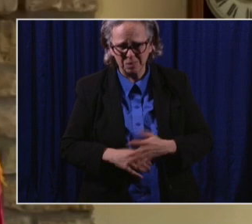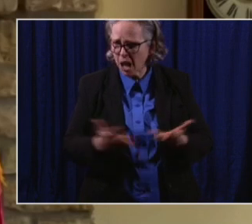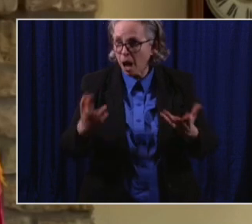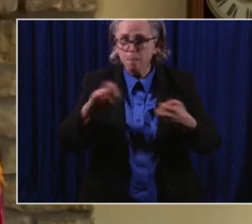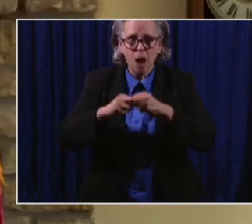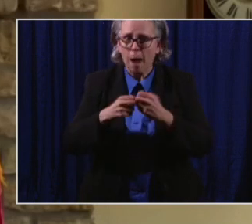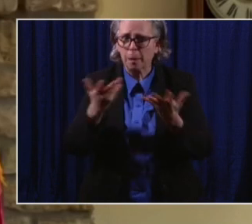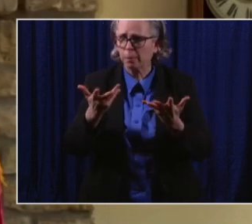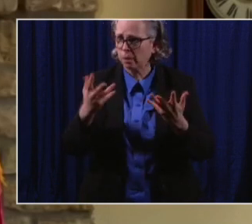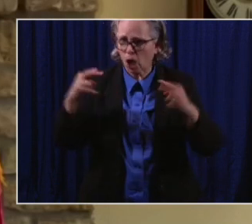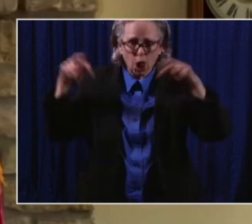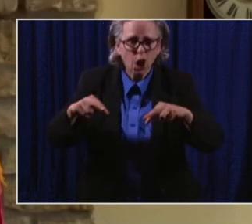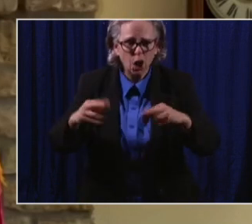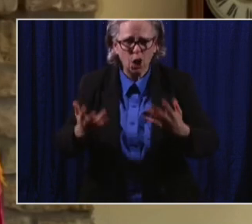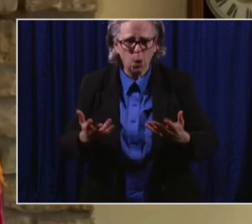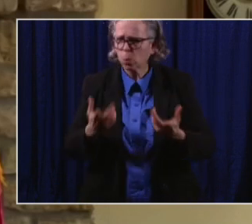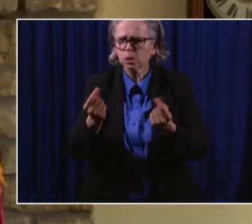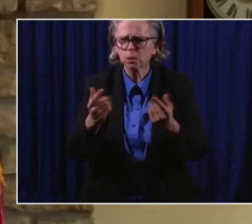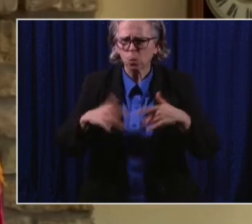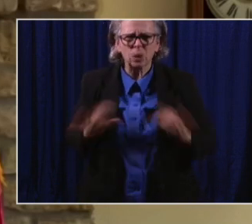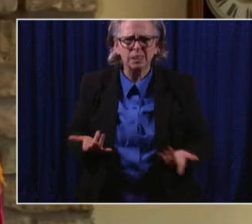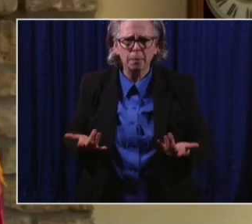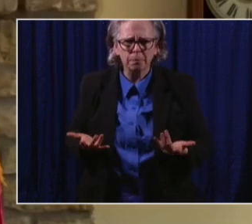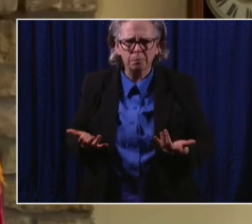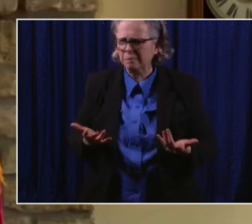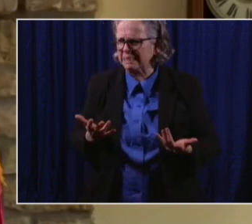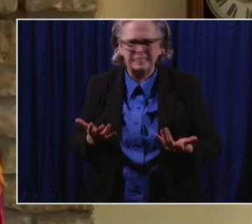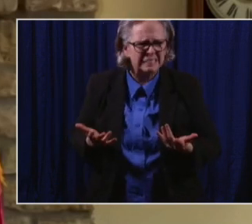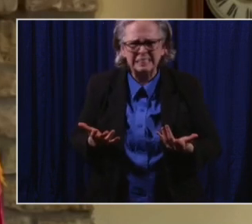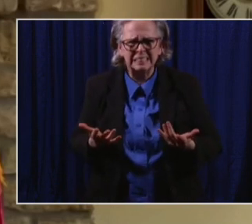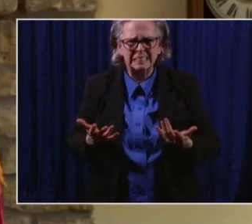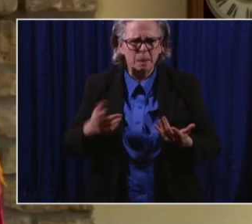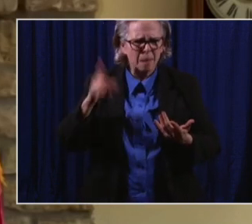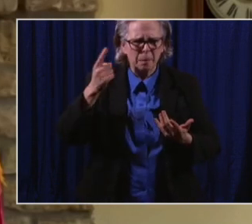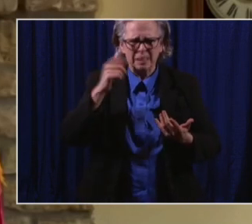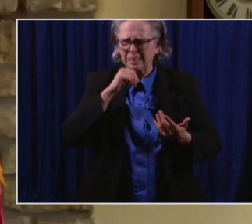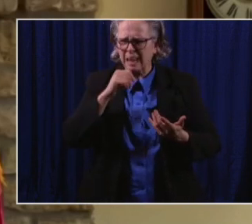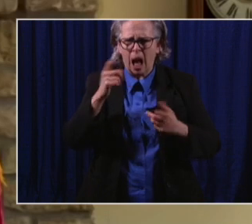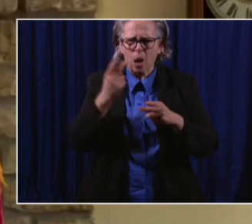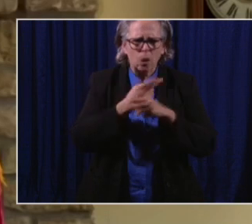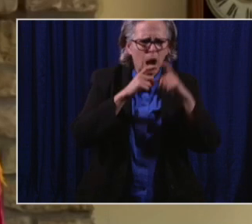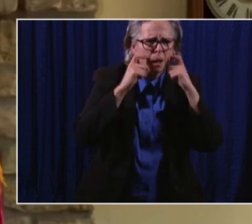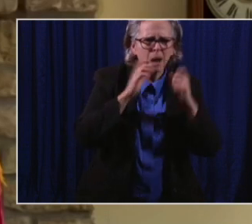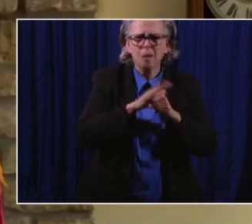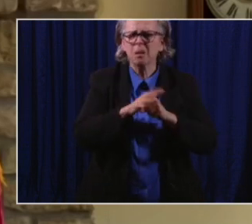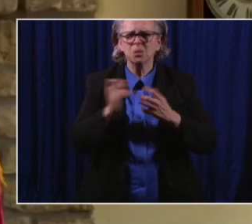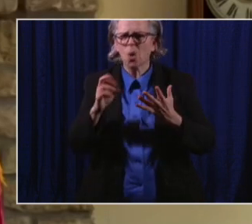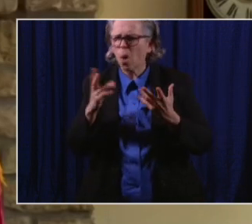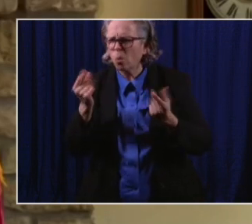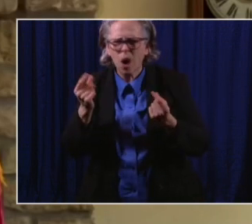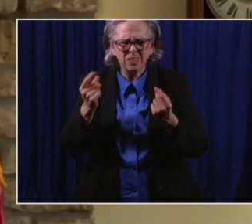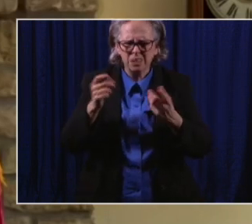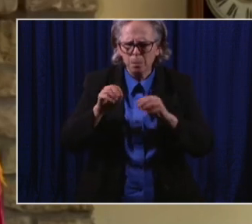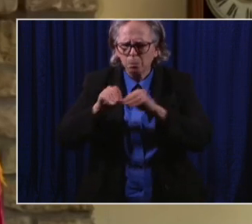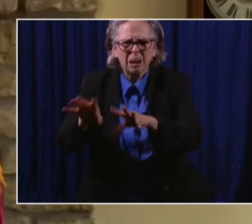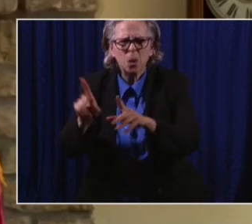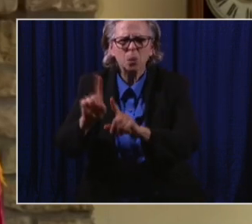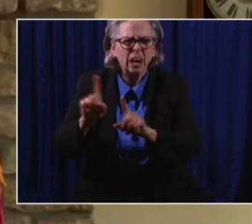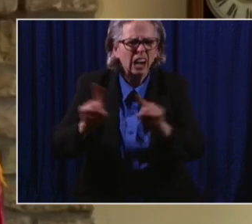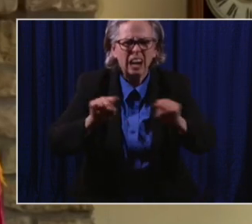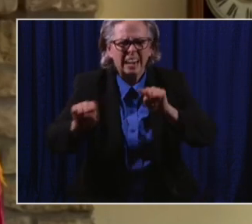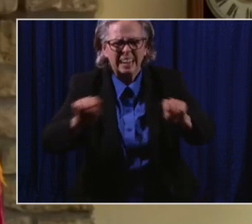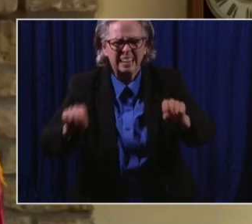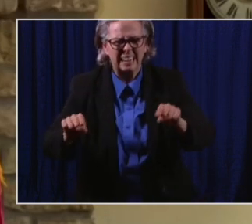the data and let's, is our mask wearing high enough, et cetera. But there's no punitive action by the state